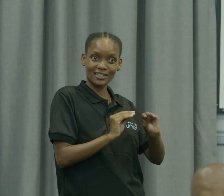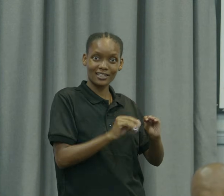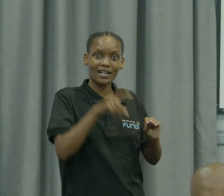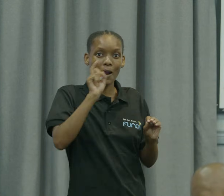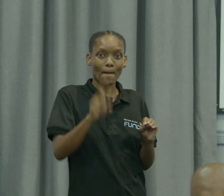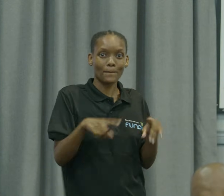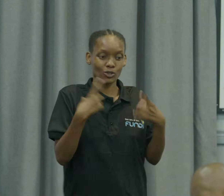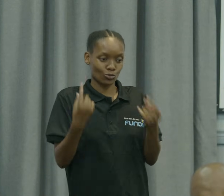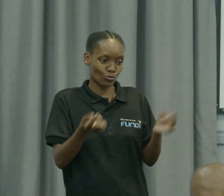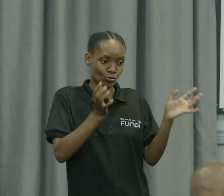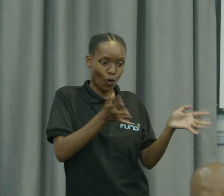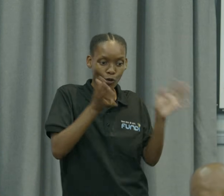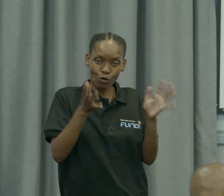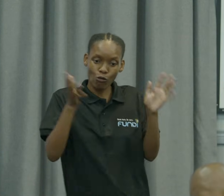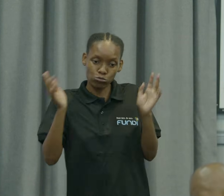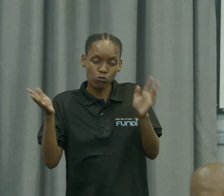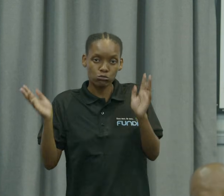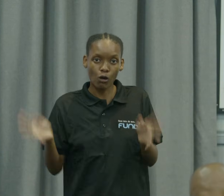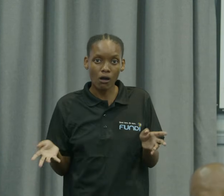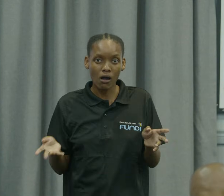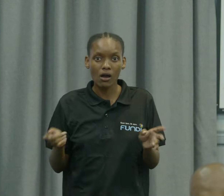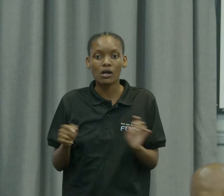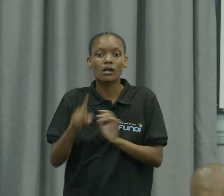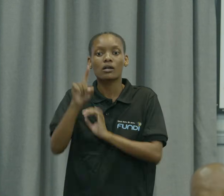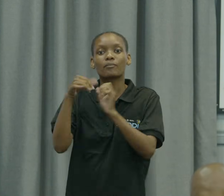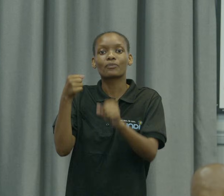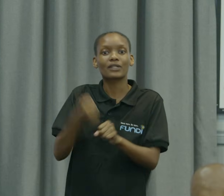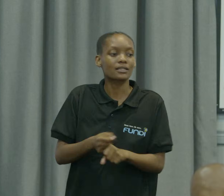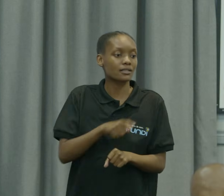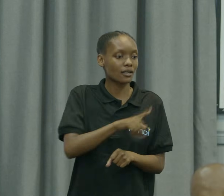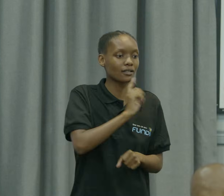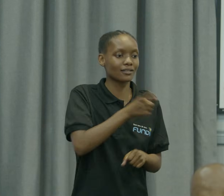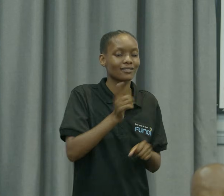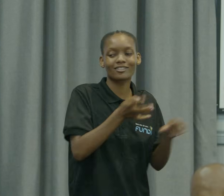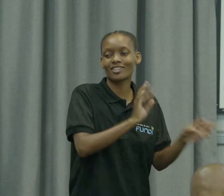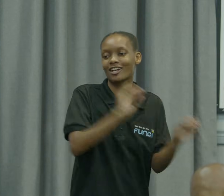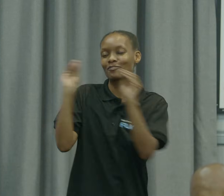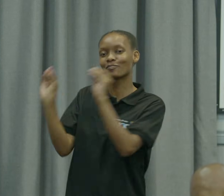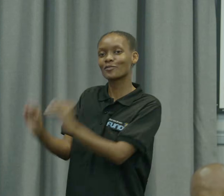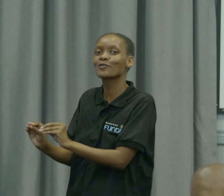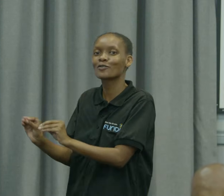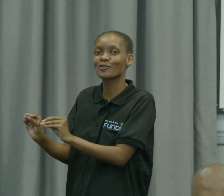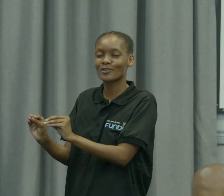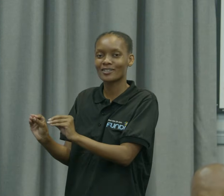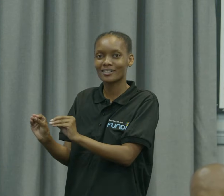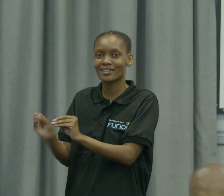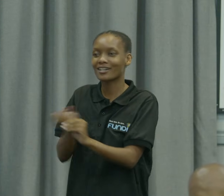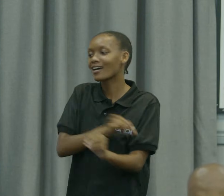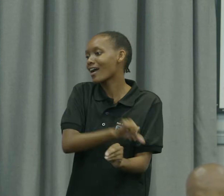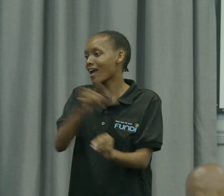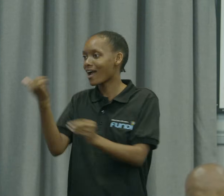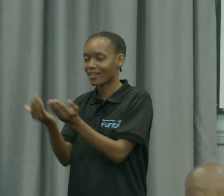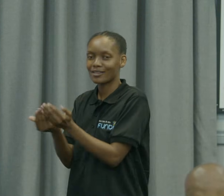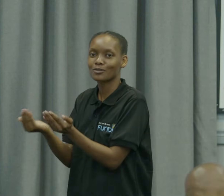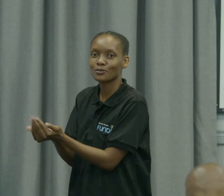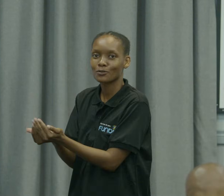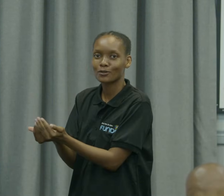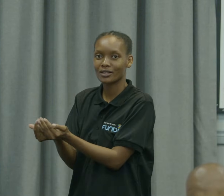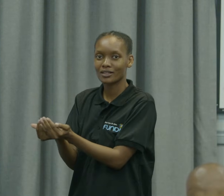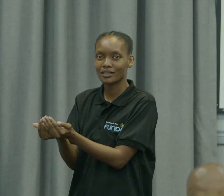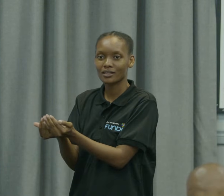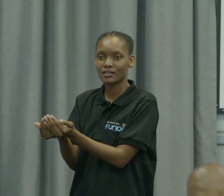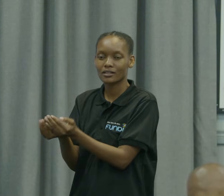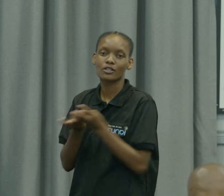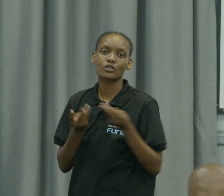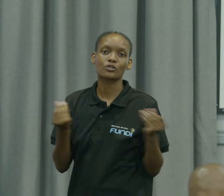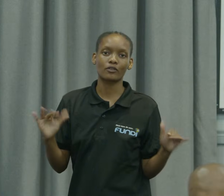this differentiated manner. Then next year, that teacher is not there. It's in another school. How do you